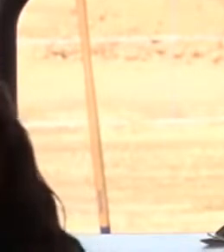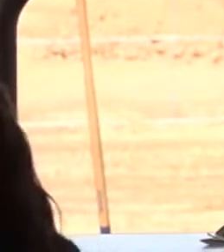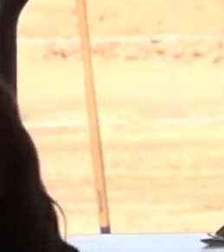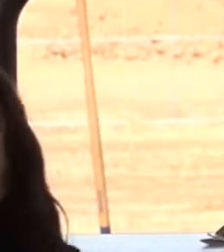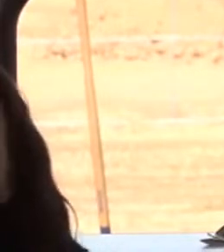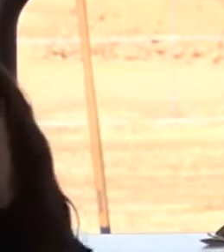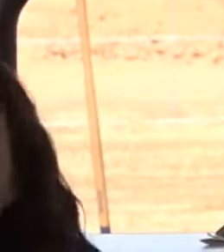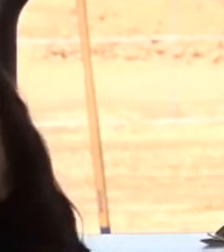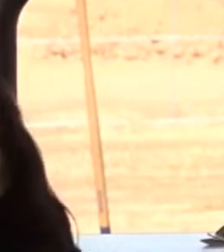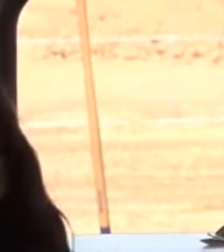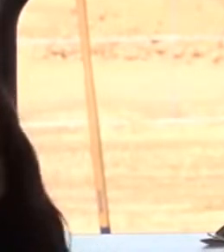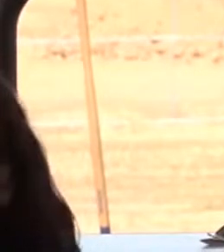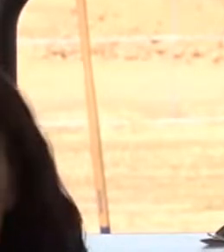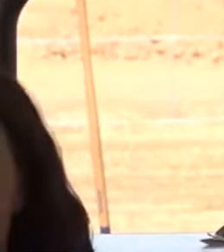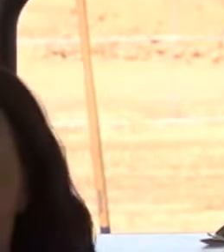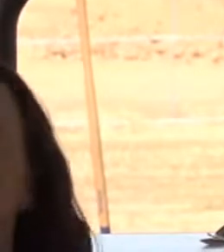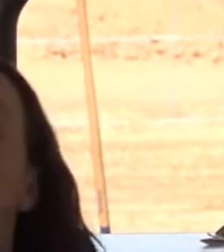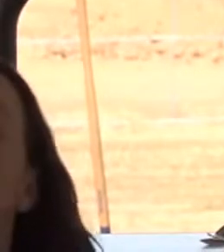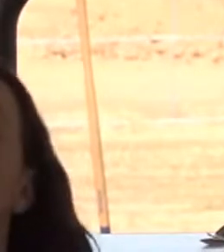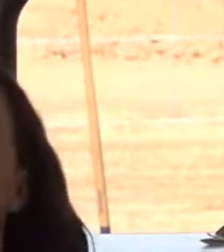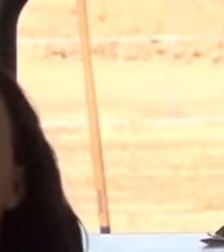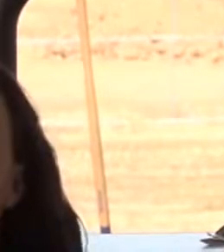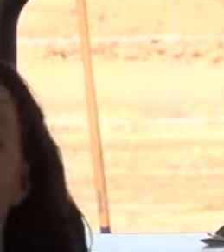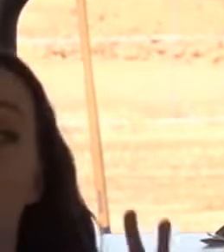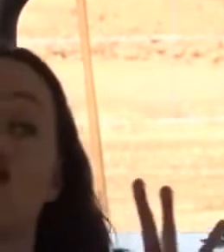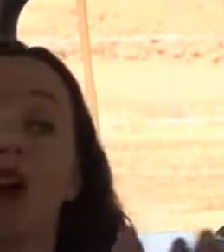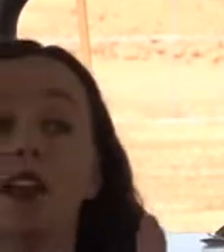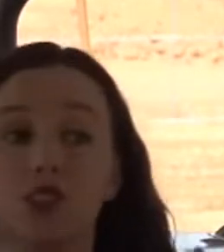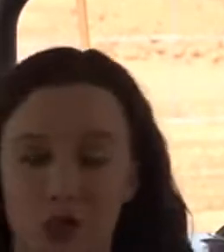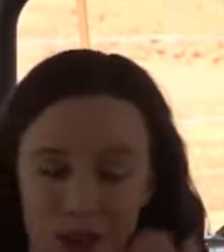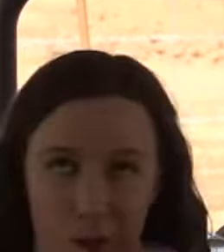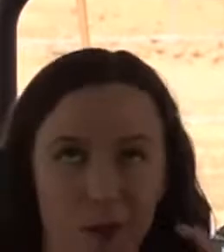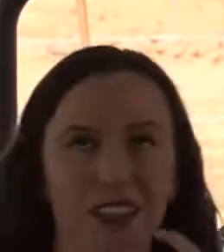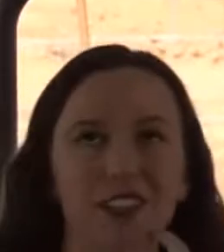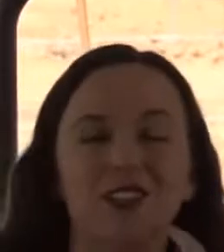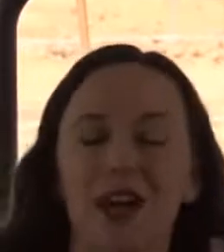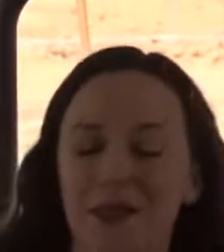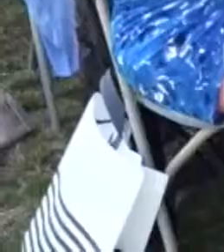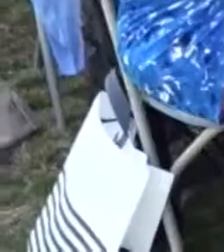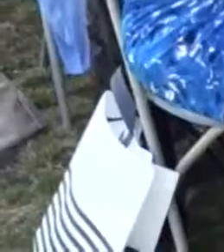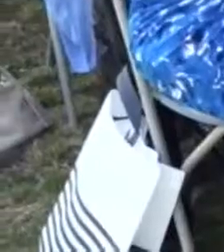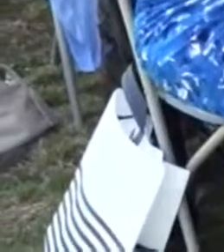Valley. Fresno State, you will be a little jealous.